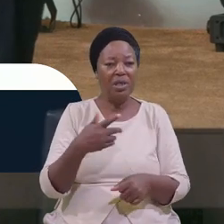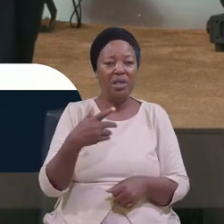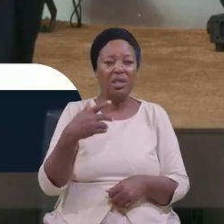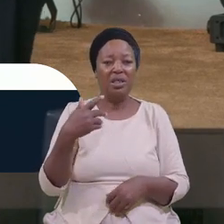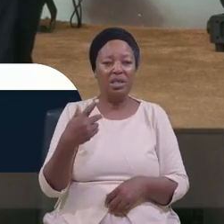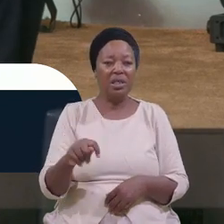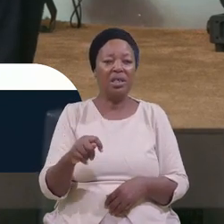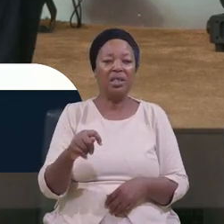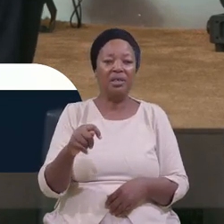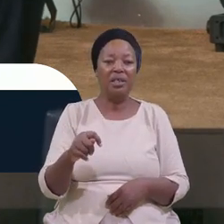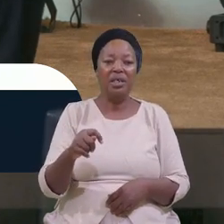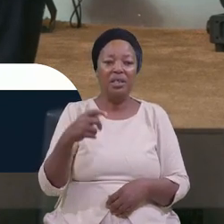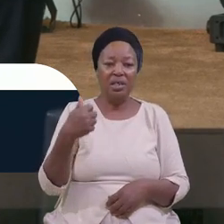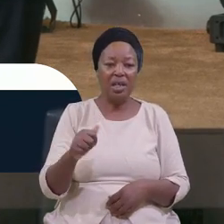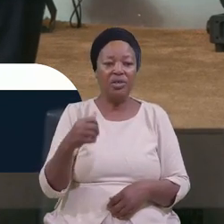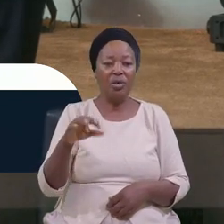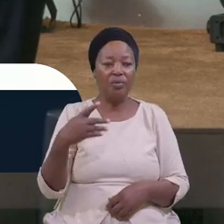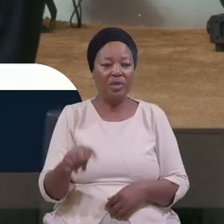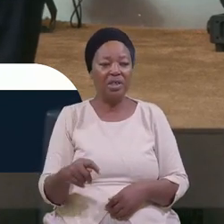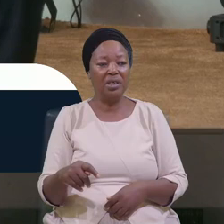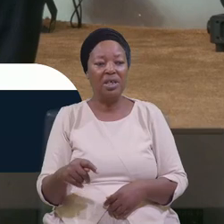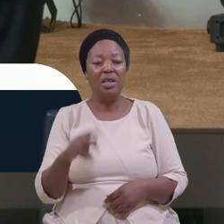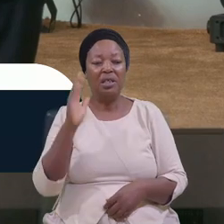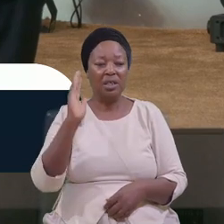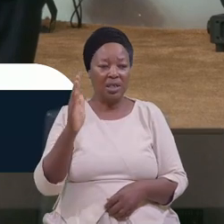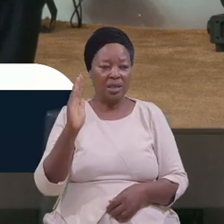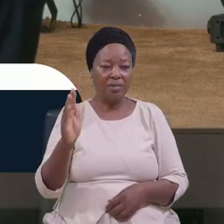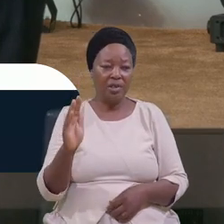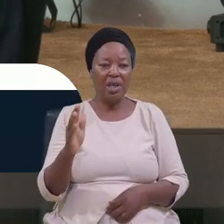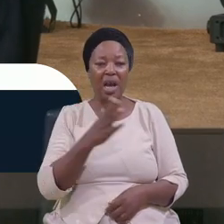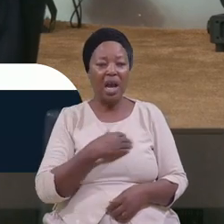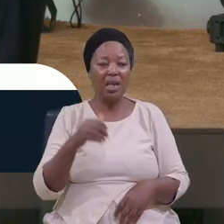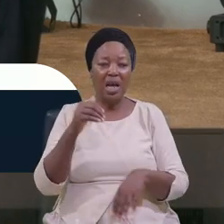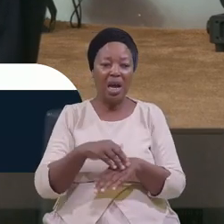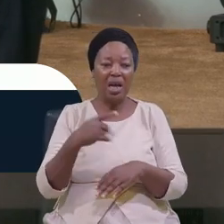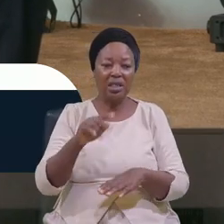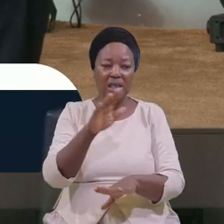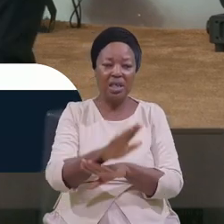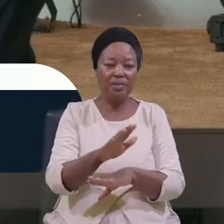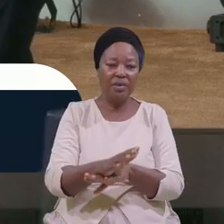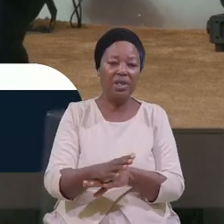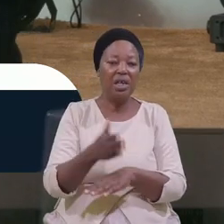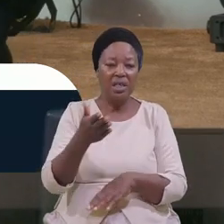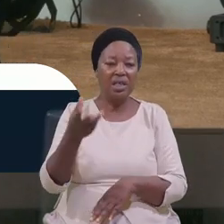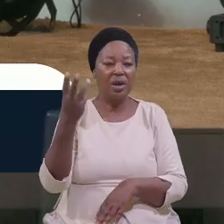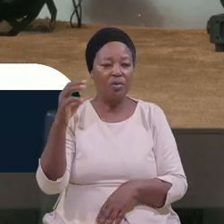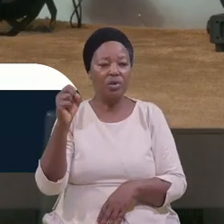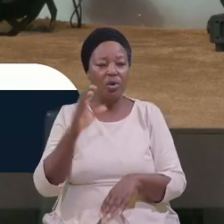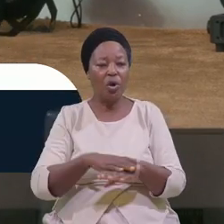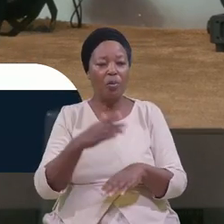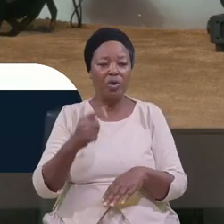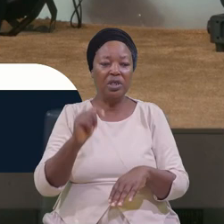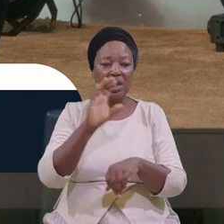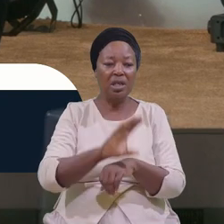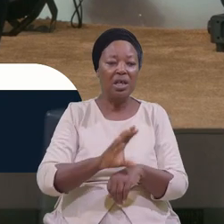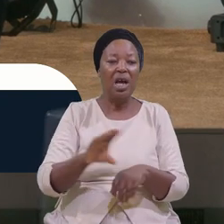the testimonies. And at evening, there was upon the tabernacle, as it